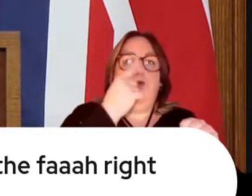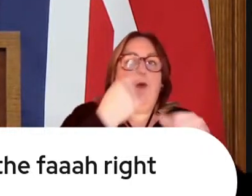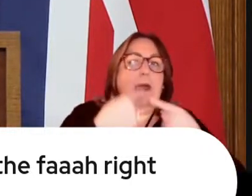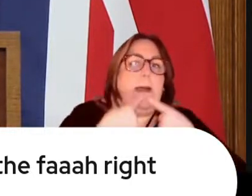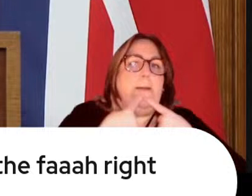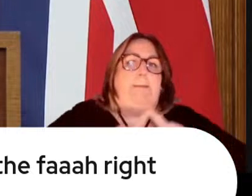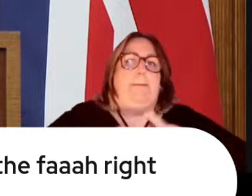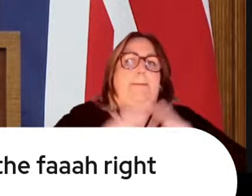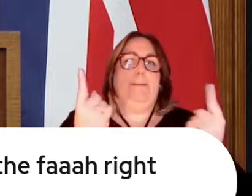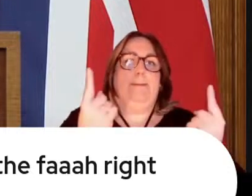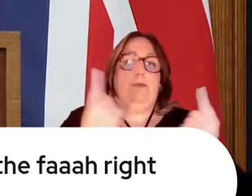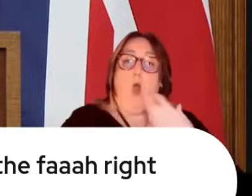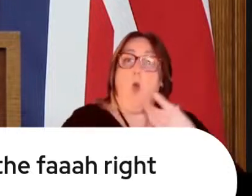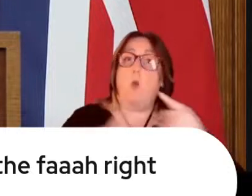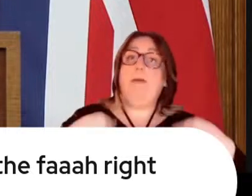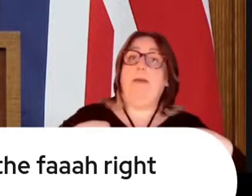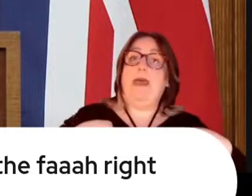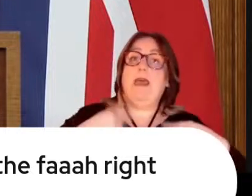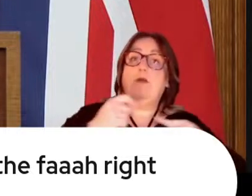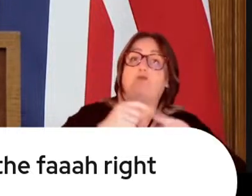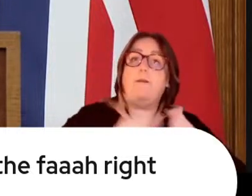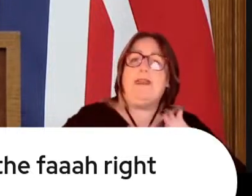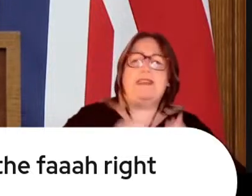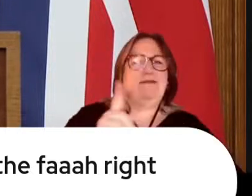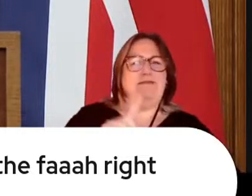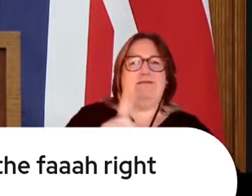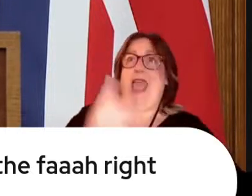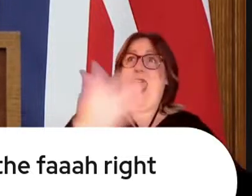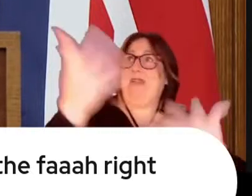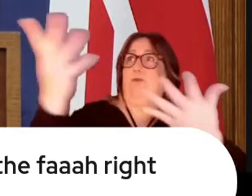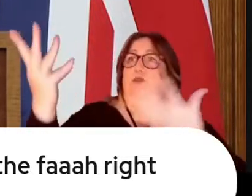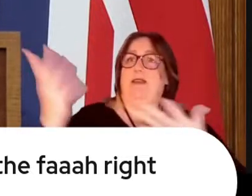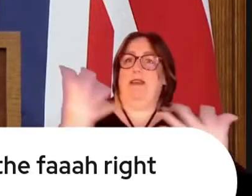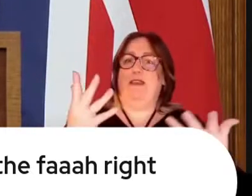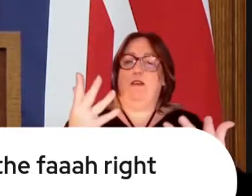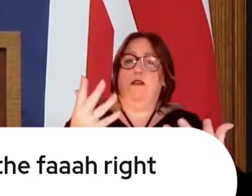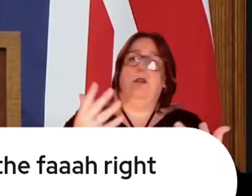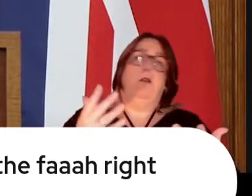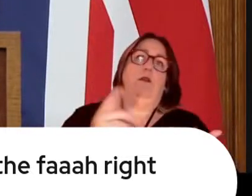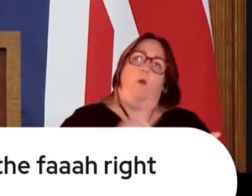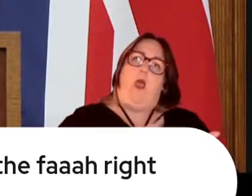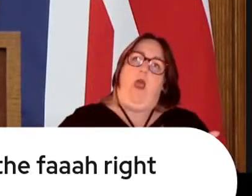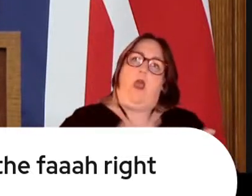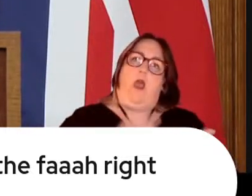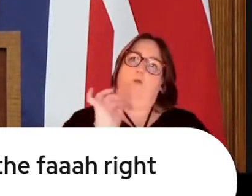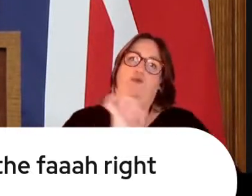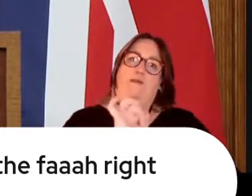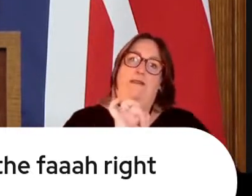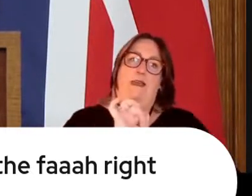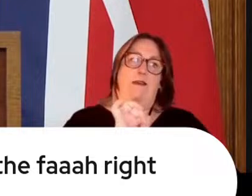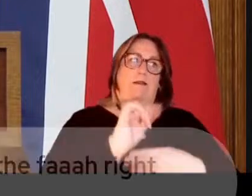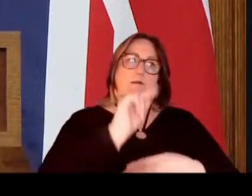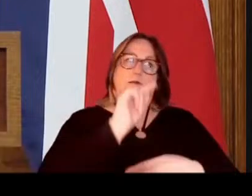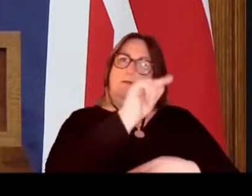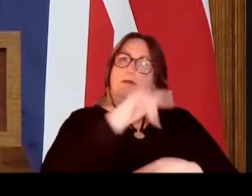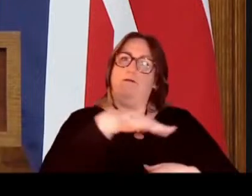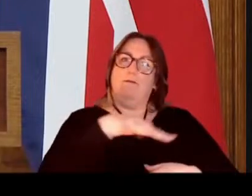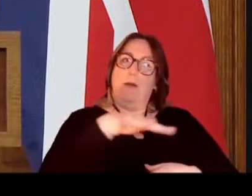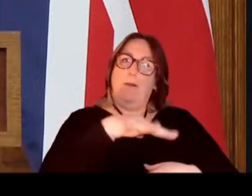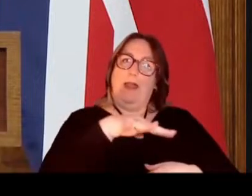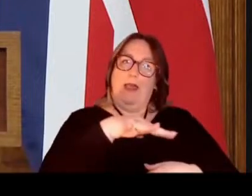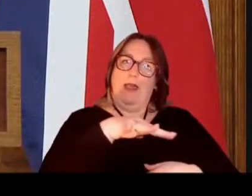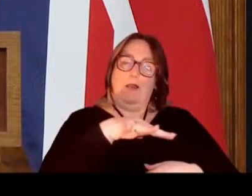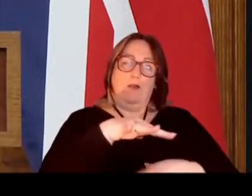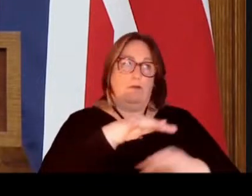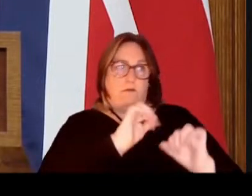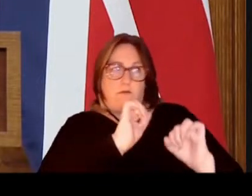these circumstances. And it is done to protect the family and their victims. That is the right thing, and that is what the law